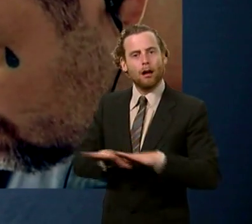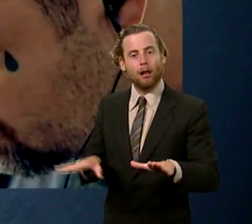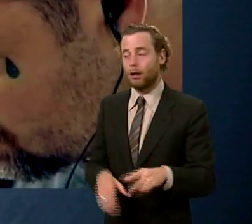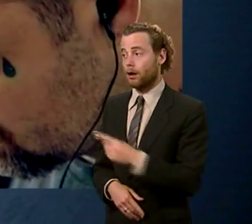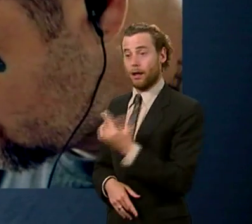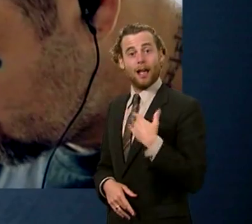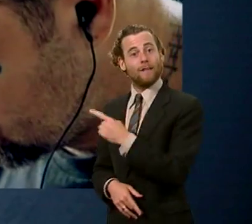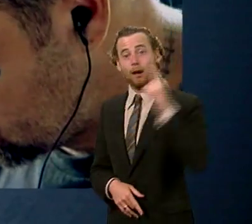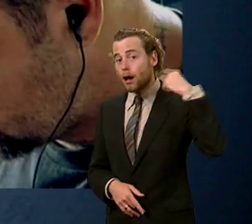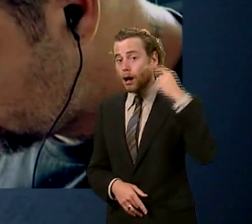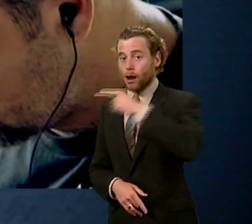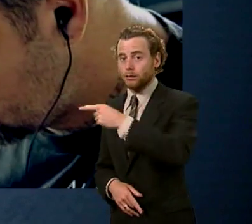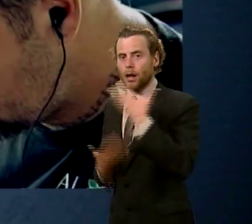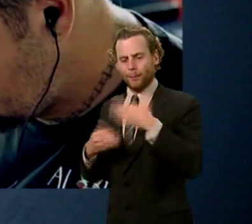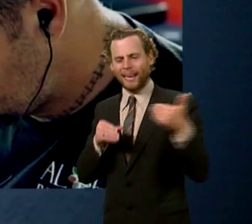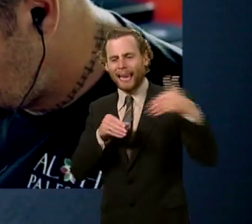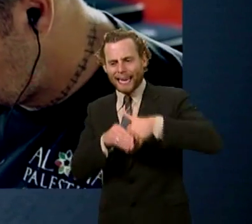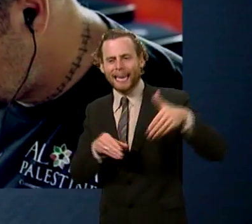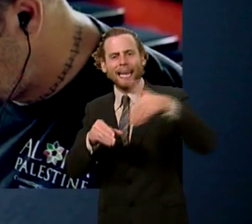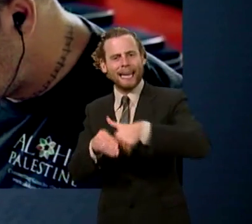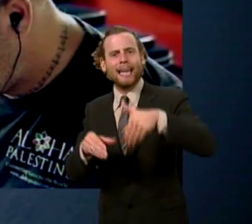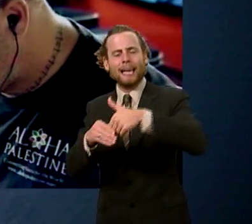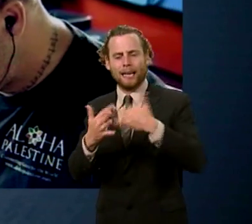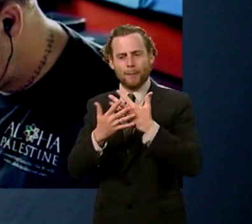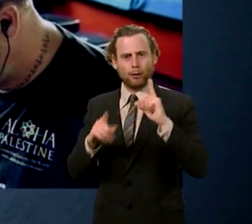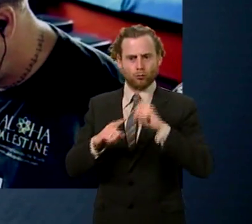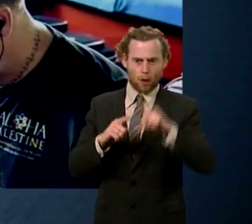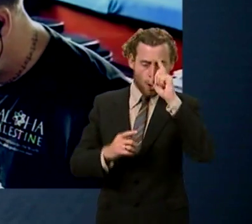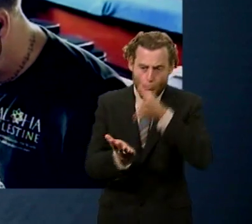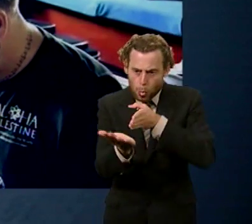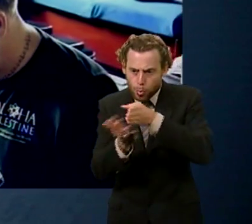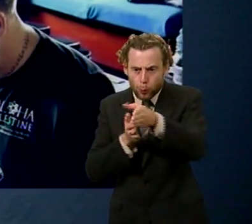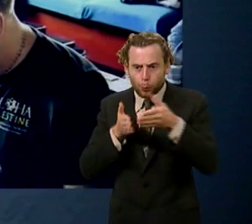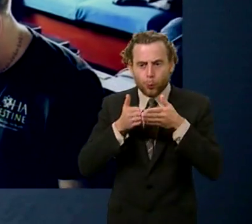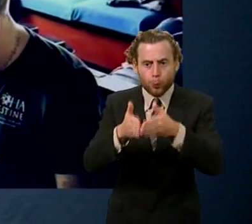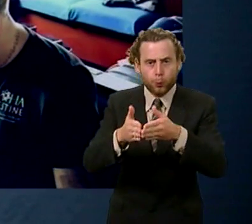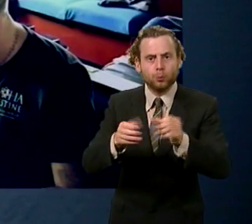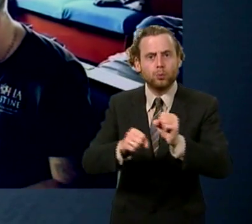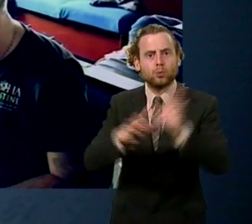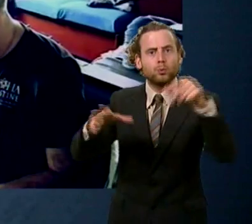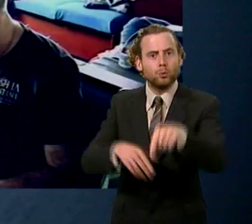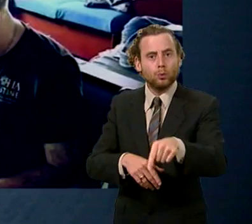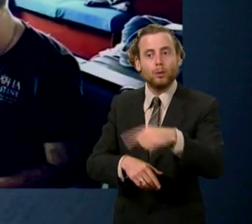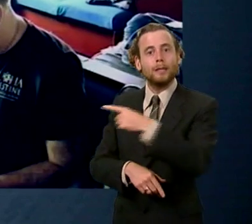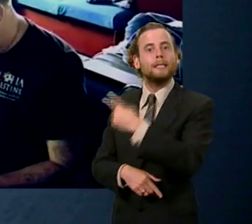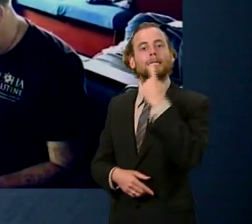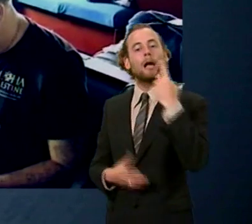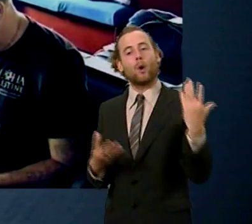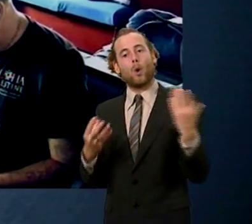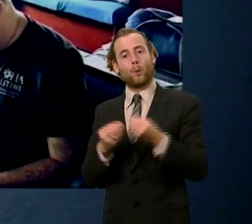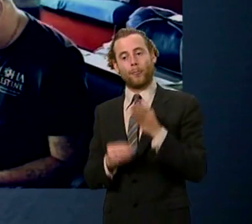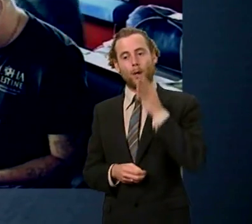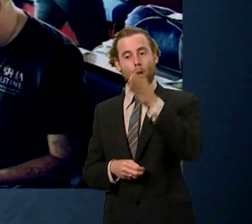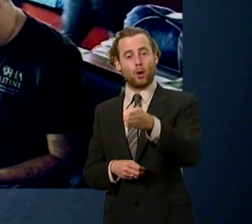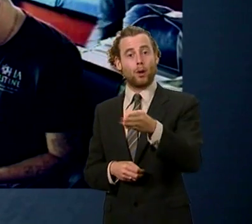in London, had been involved in previous attempts to break the blockade. The Israelis say he was going to Gaza this time to